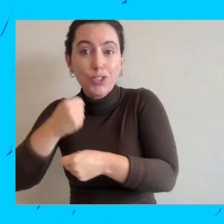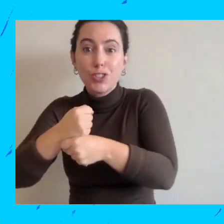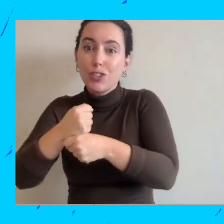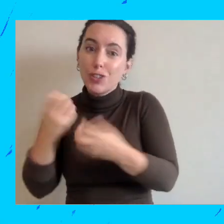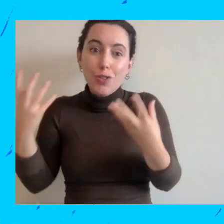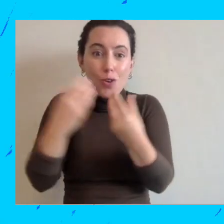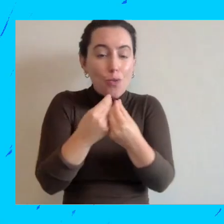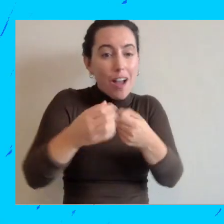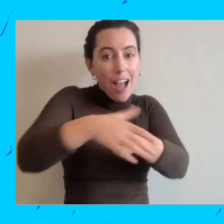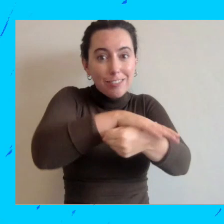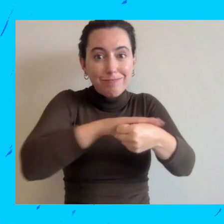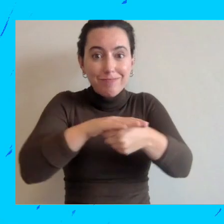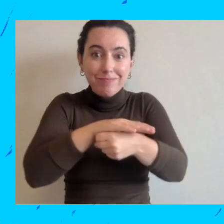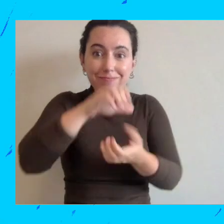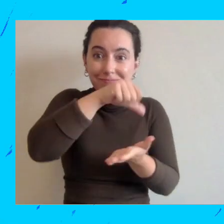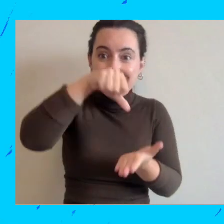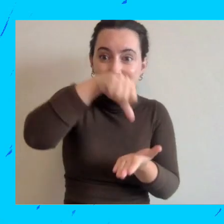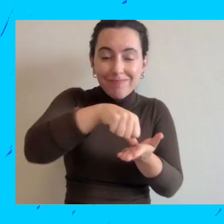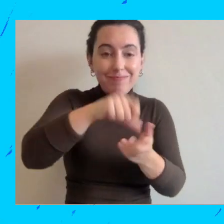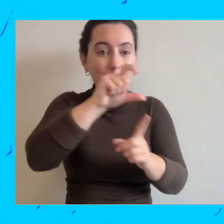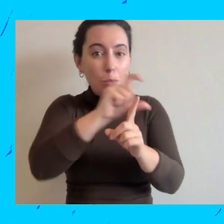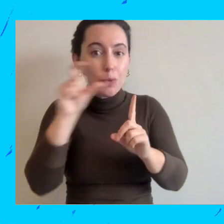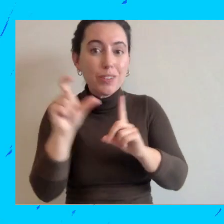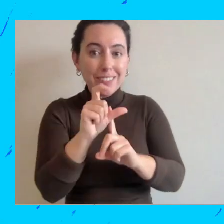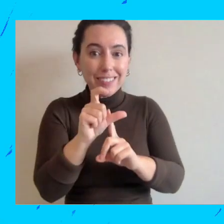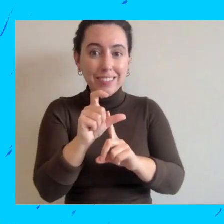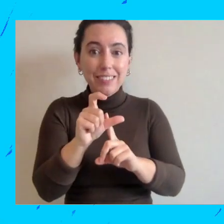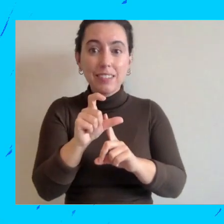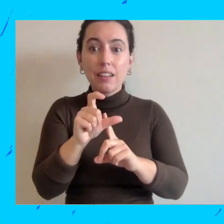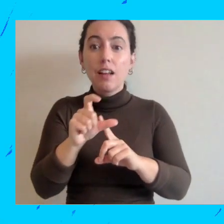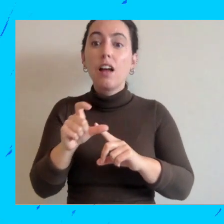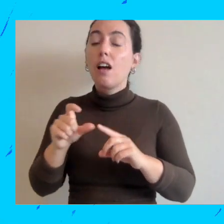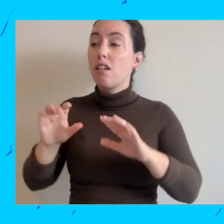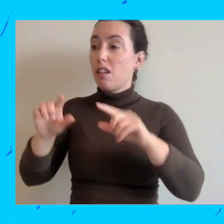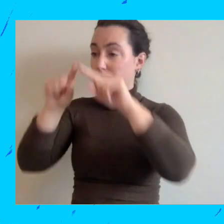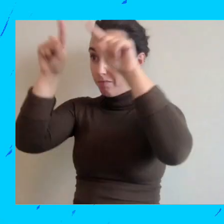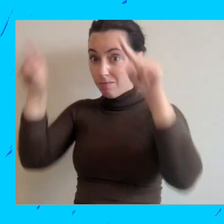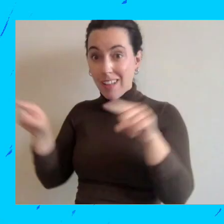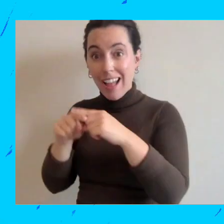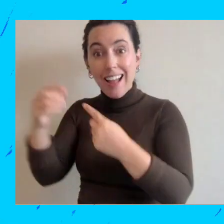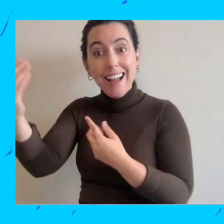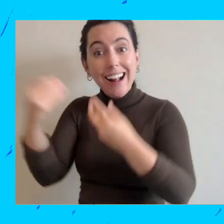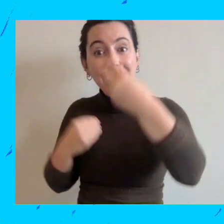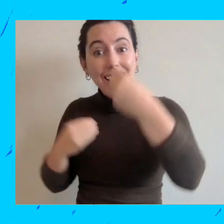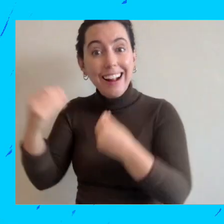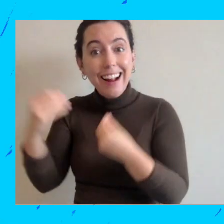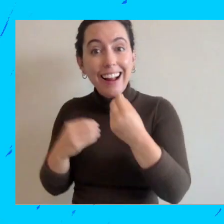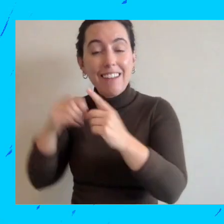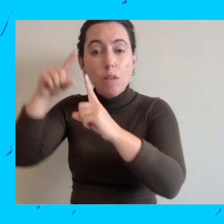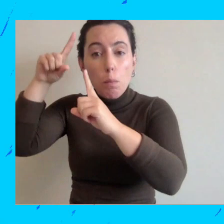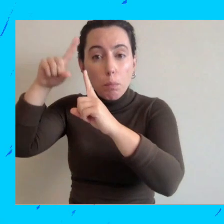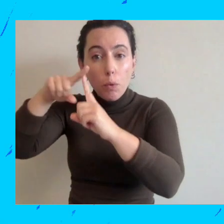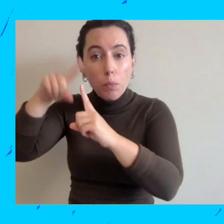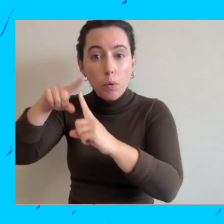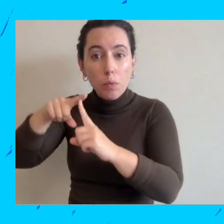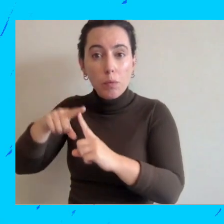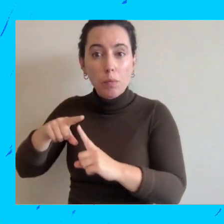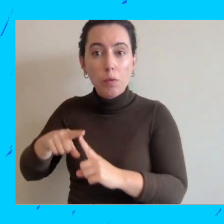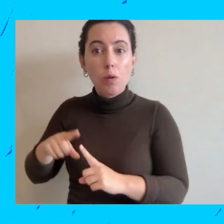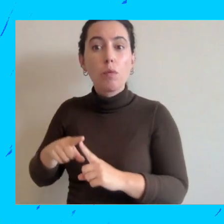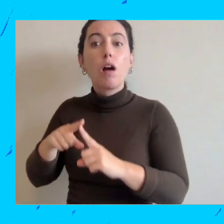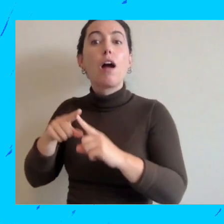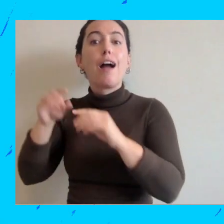communities. In return, they earn tokens, and these tokens they can redeem on a marketplace for digital and physical goods.